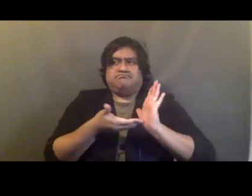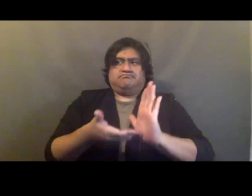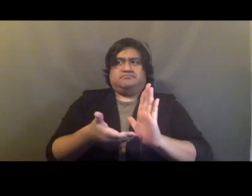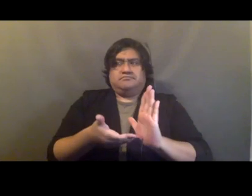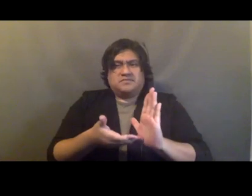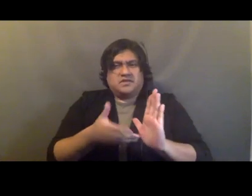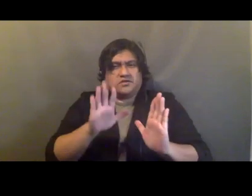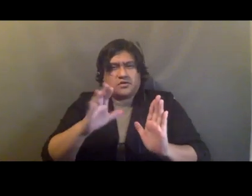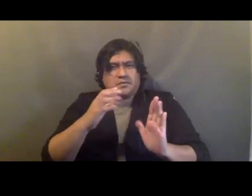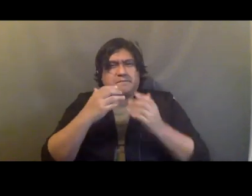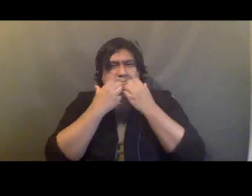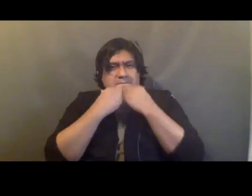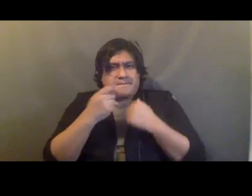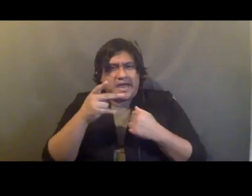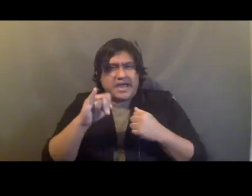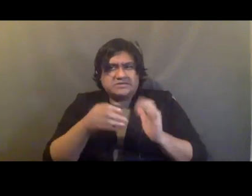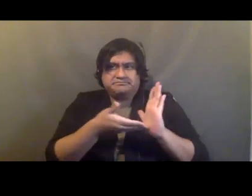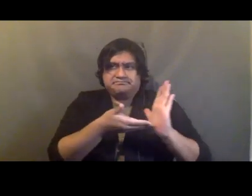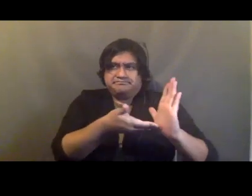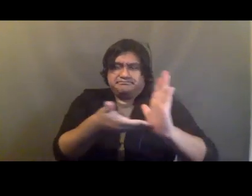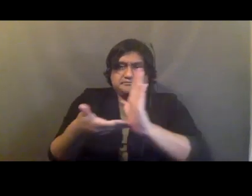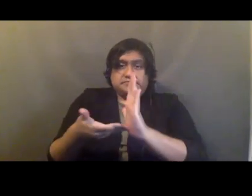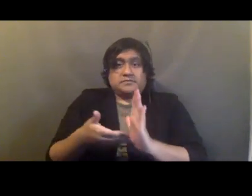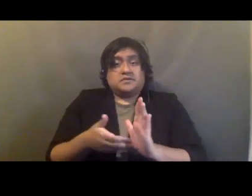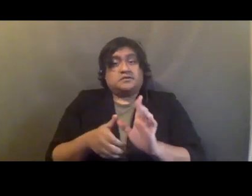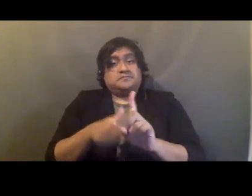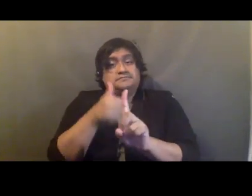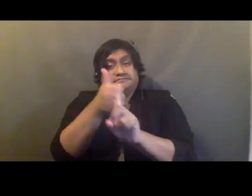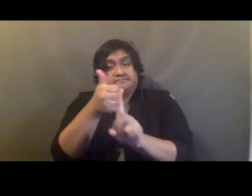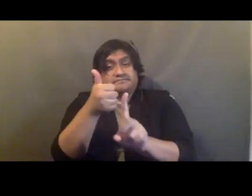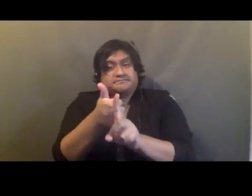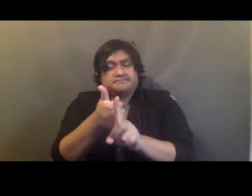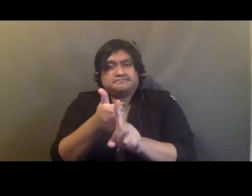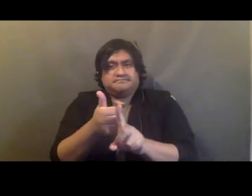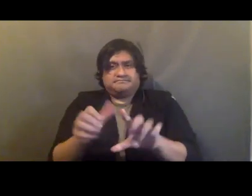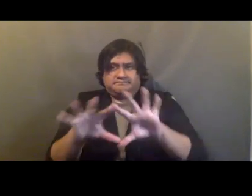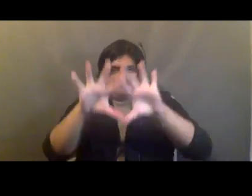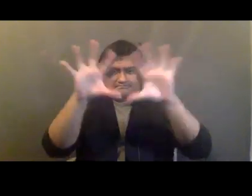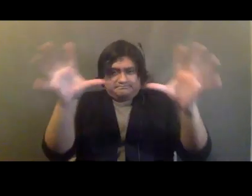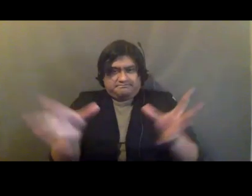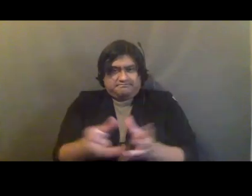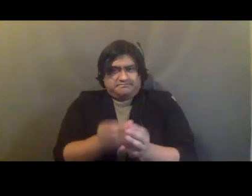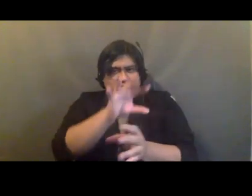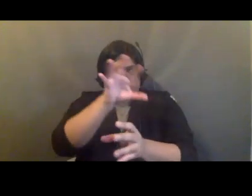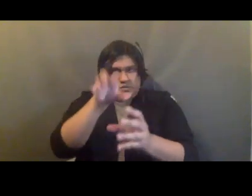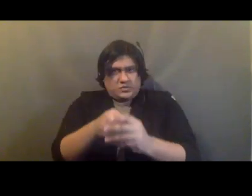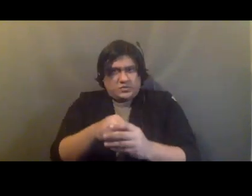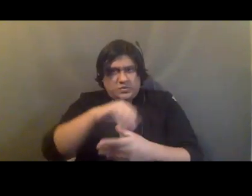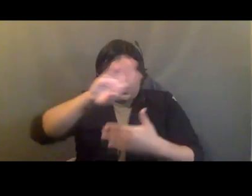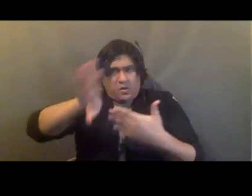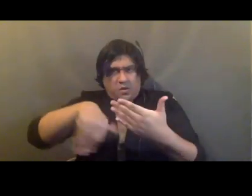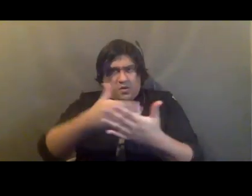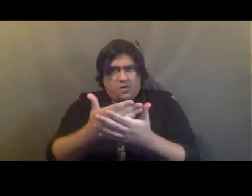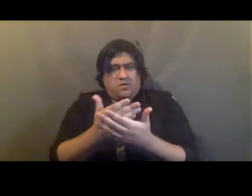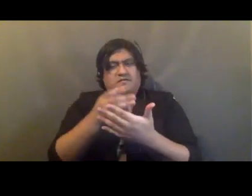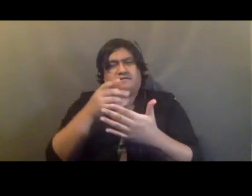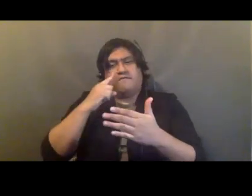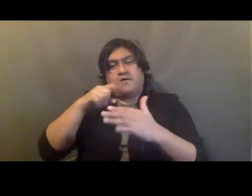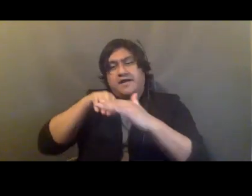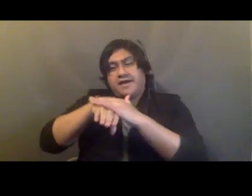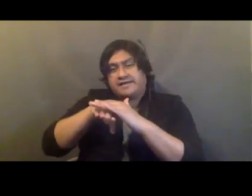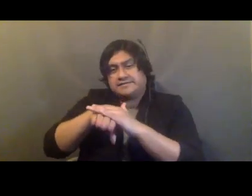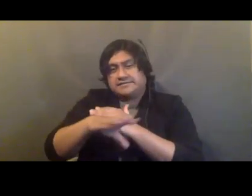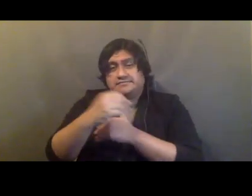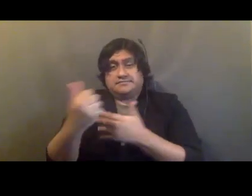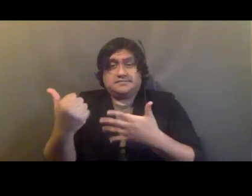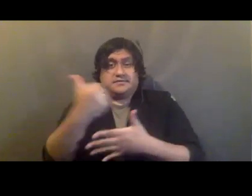you really choose to serve. You're an embodiment of actions expressing priorities, and I want to acknowledge you for that